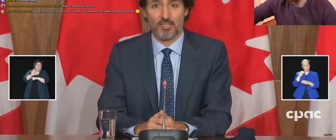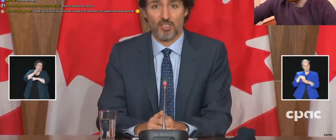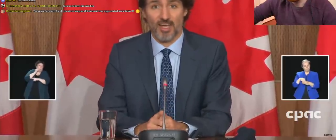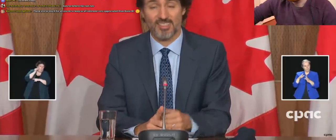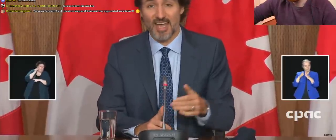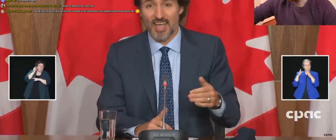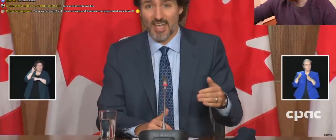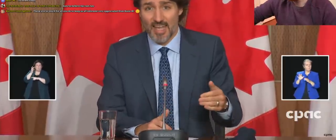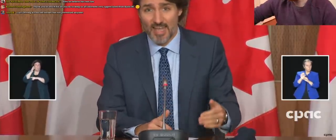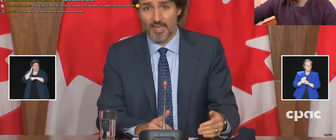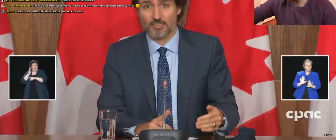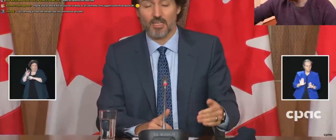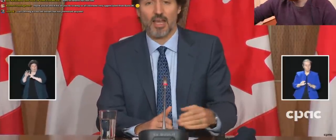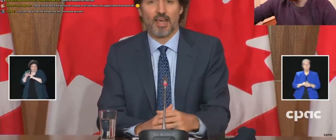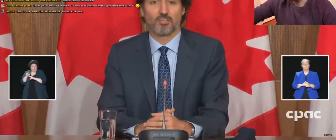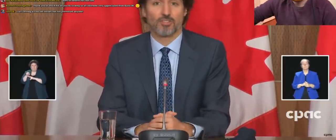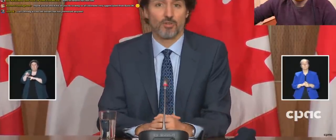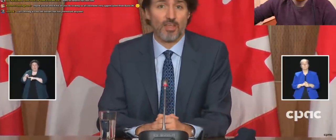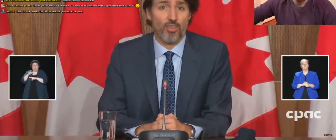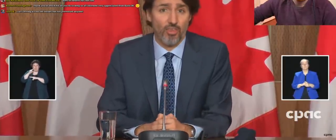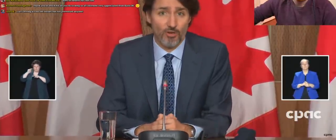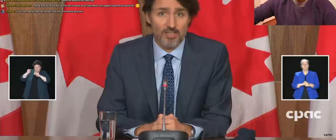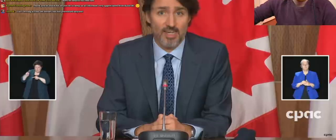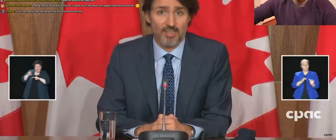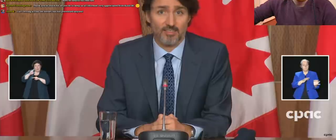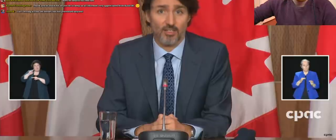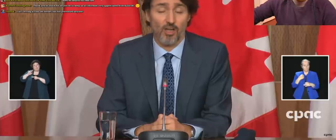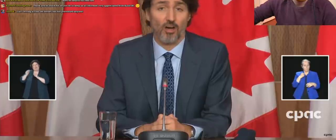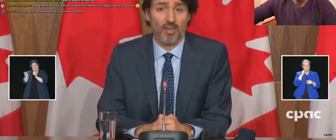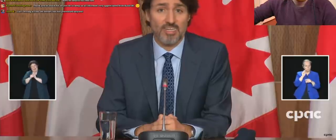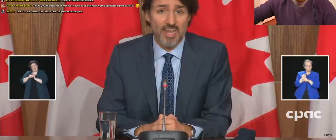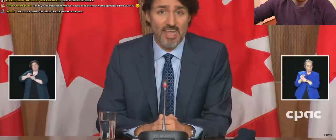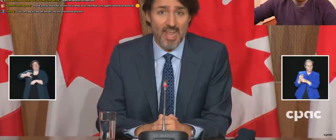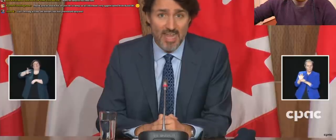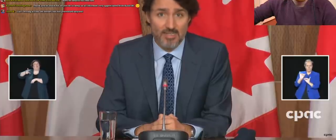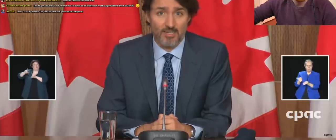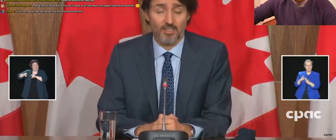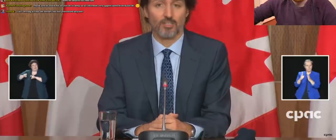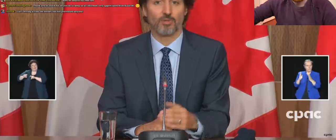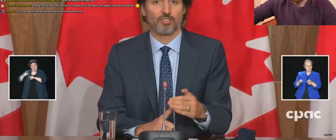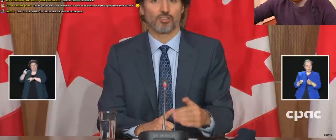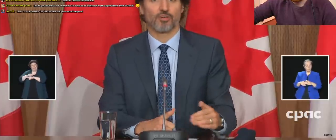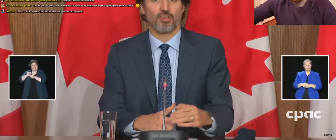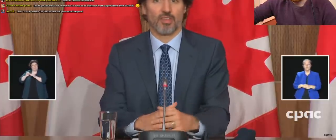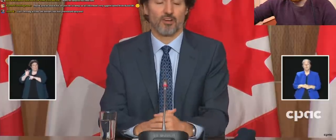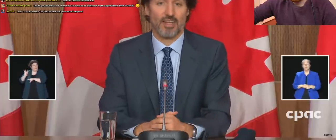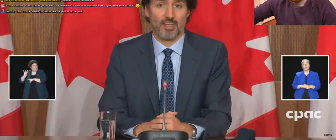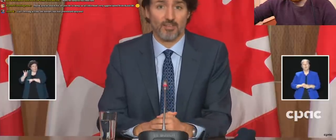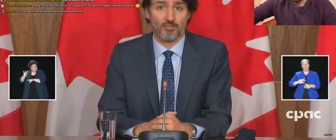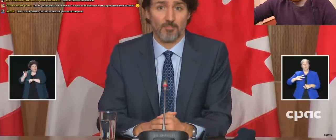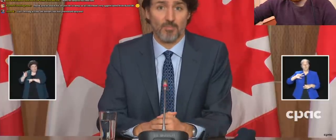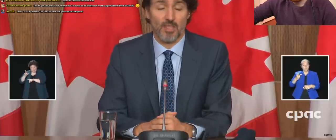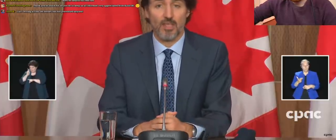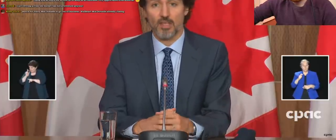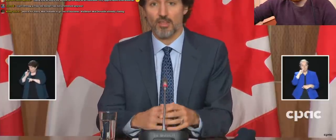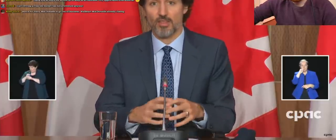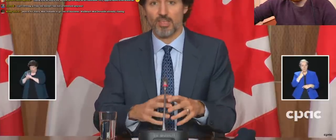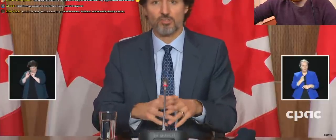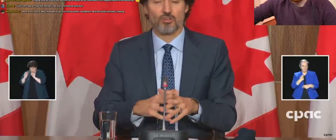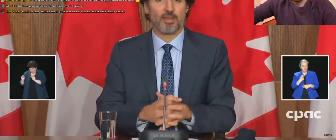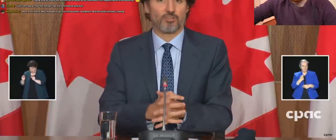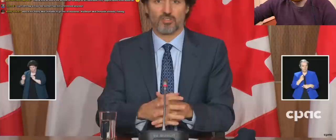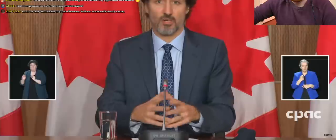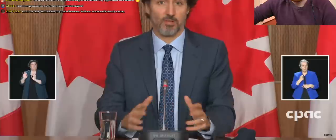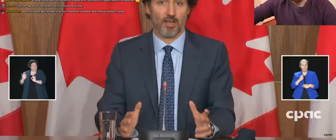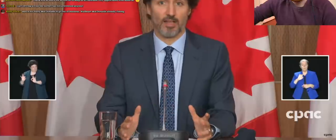follow-ups and checks, and has to do a third test on day 8 to ensure that they are negative.